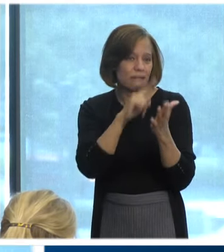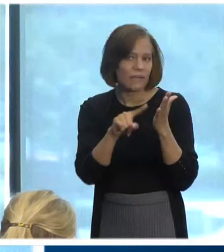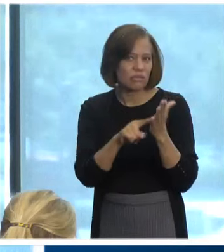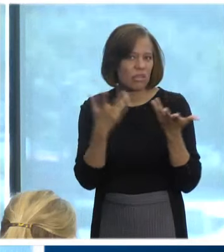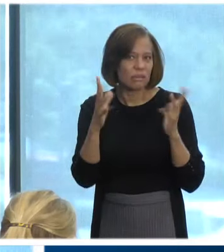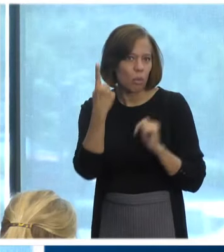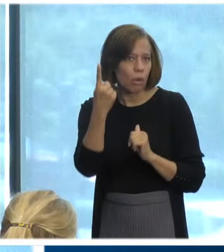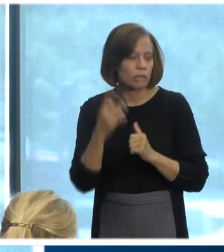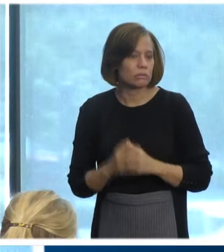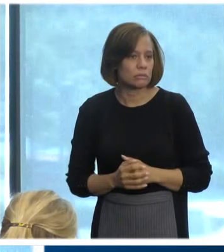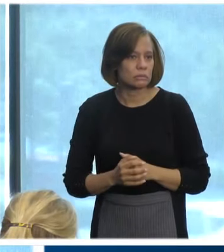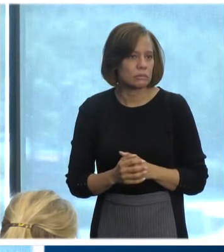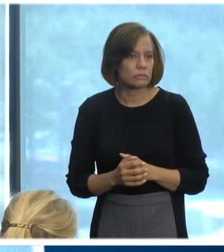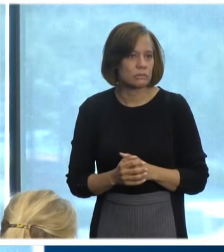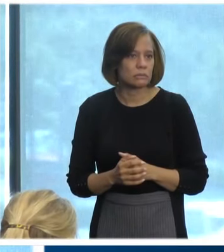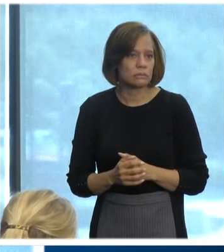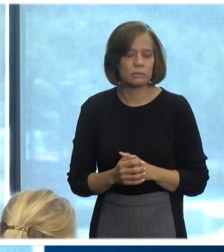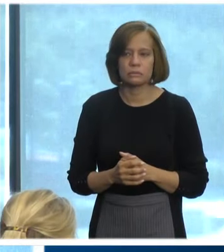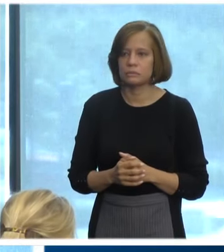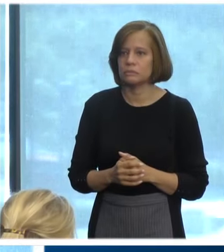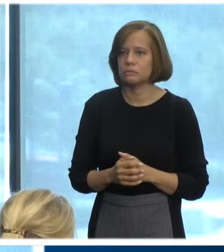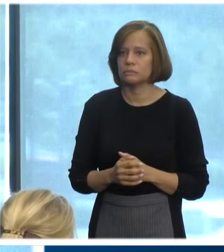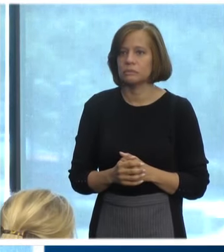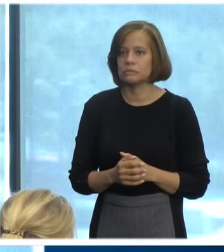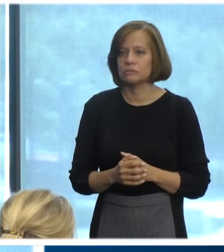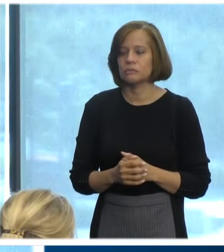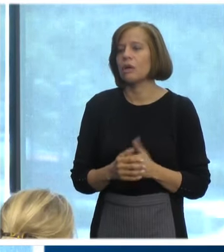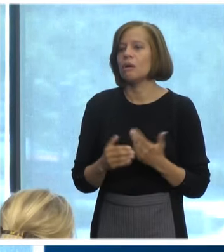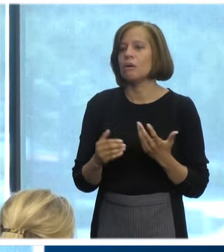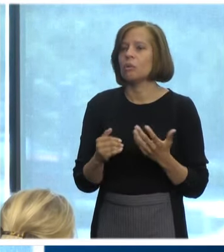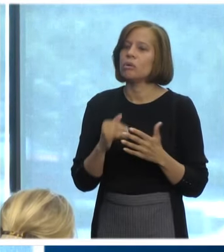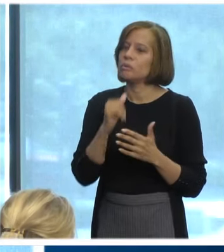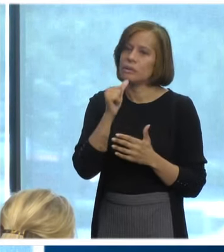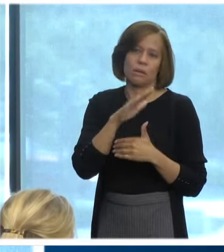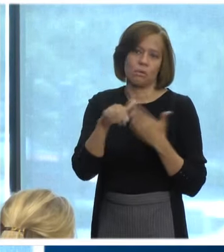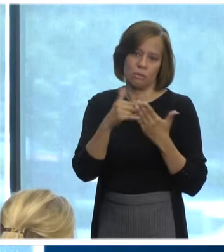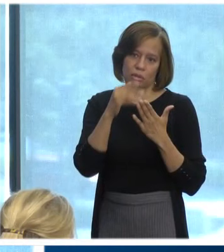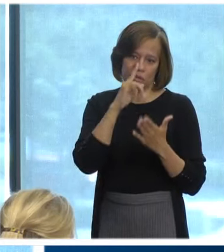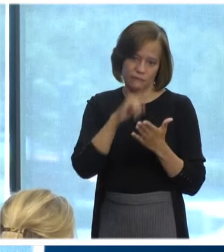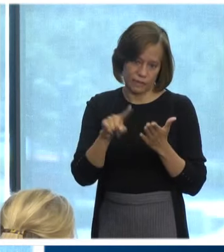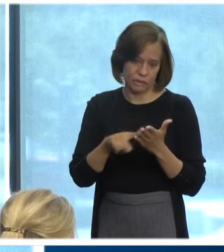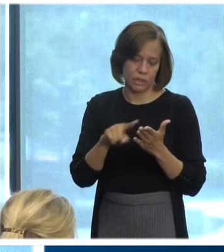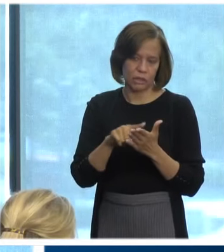I have to preface it by saying not all investigations are counted yet. There's still